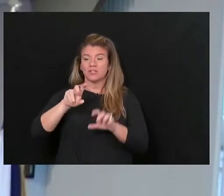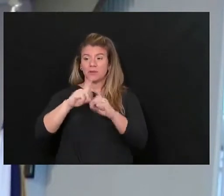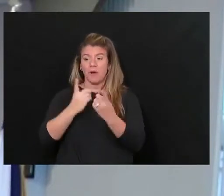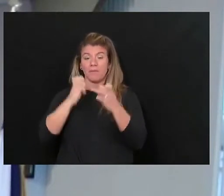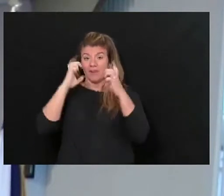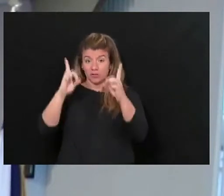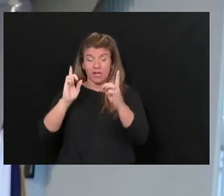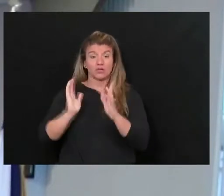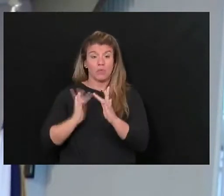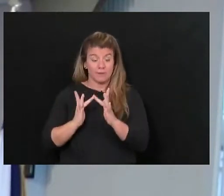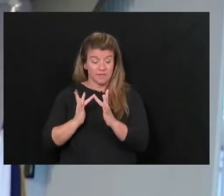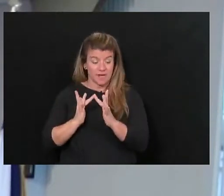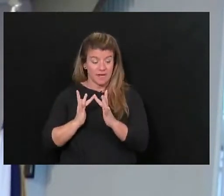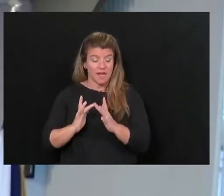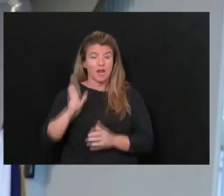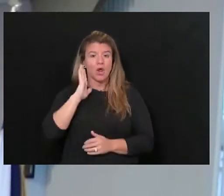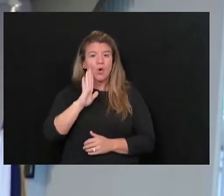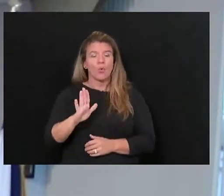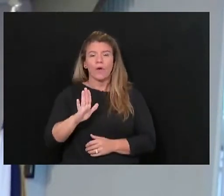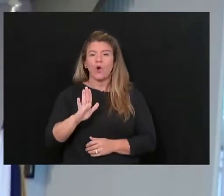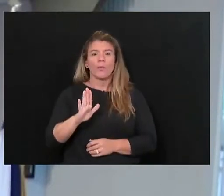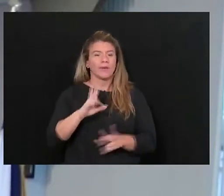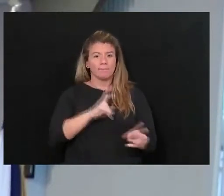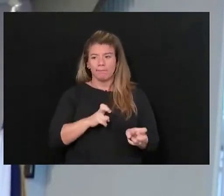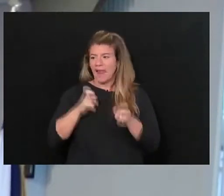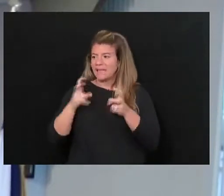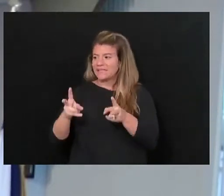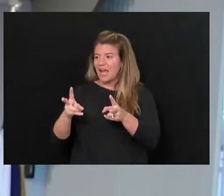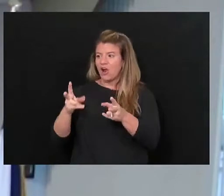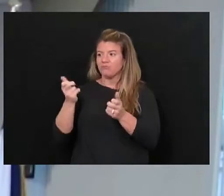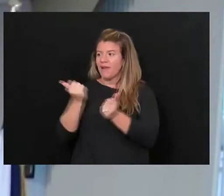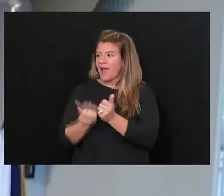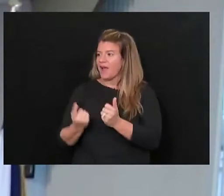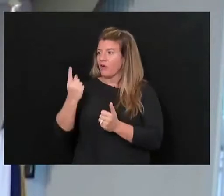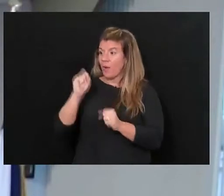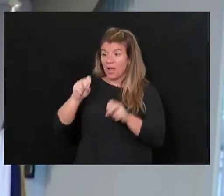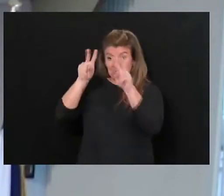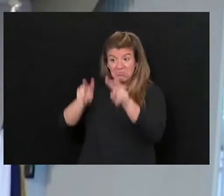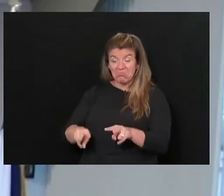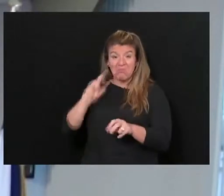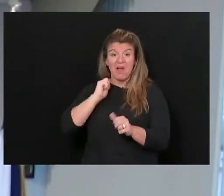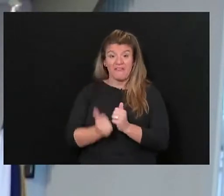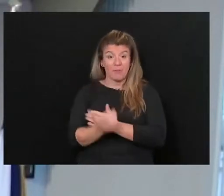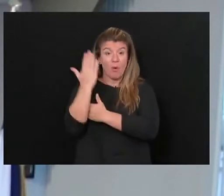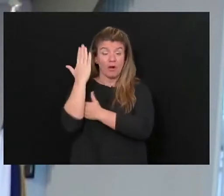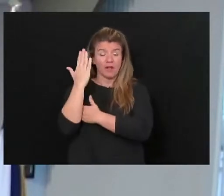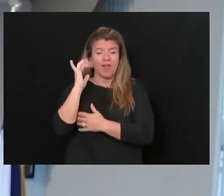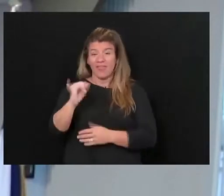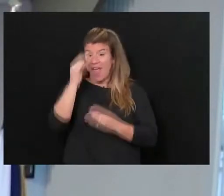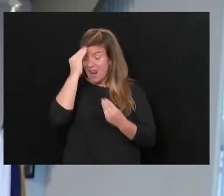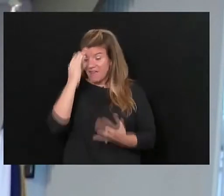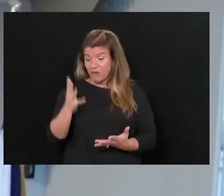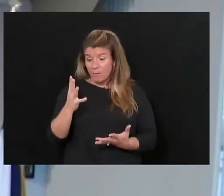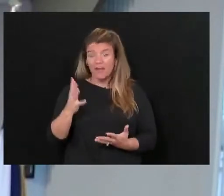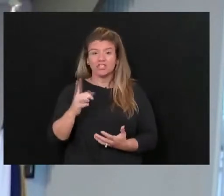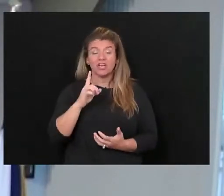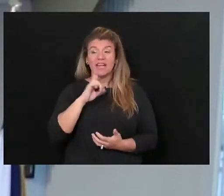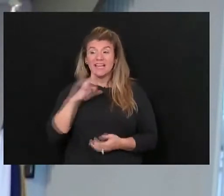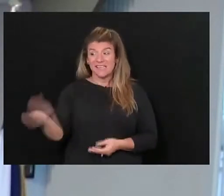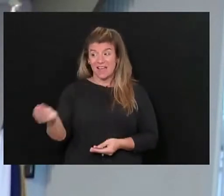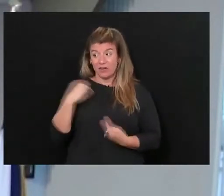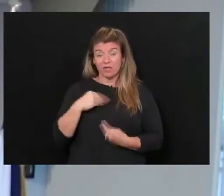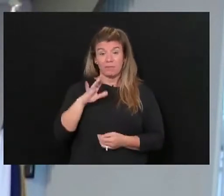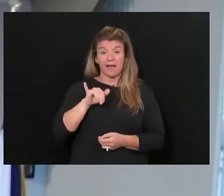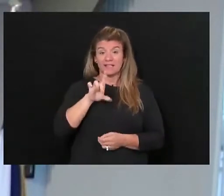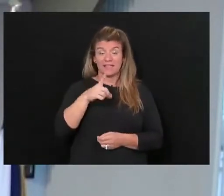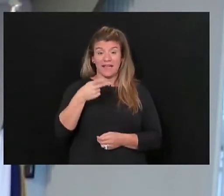website, and it's going to be nicely placed there for everyone to refer to each morning. That information is provided by